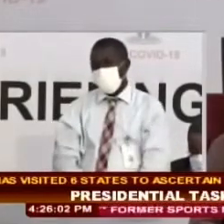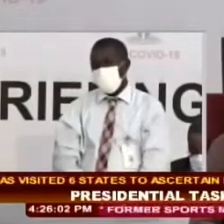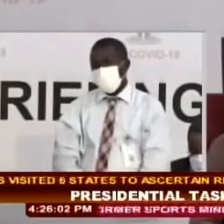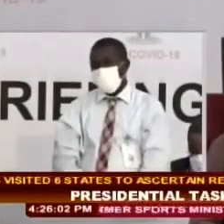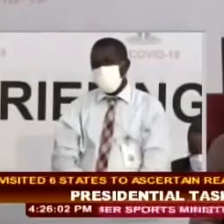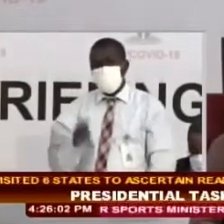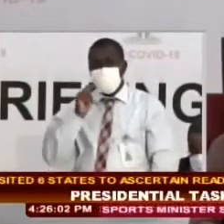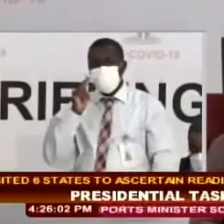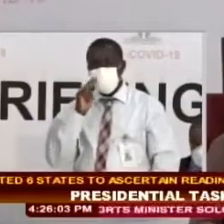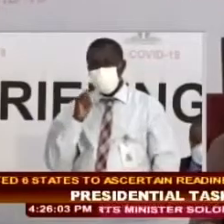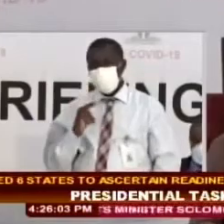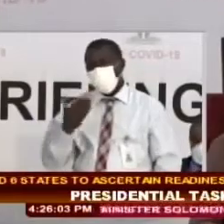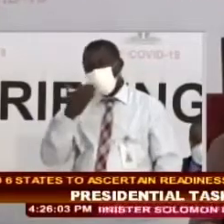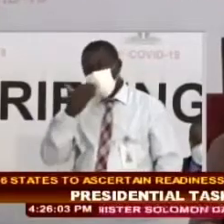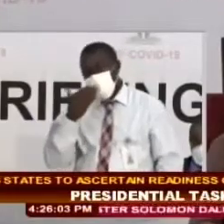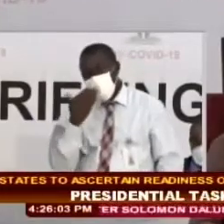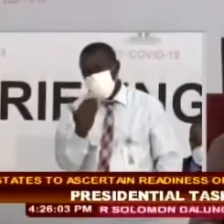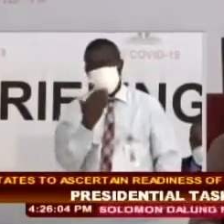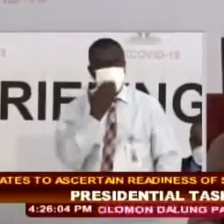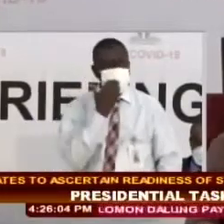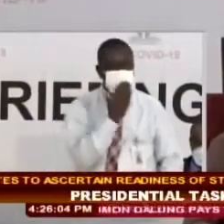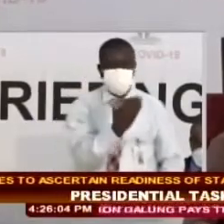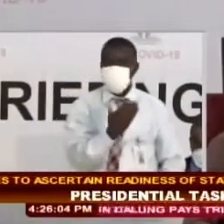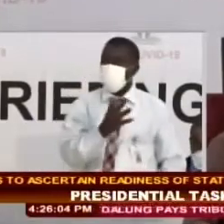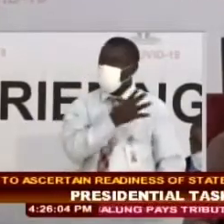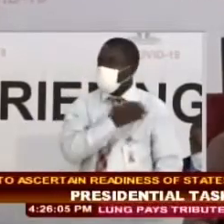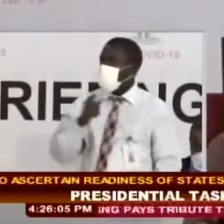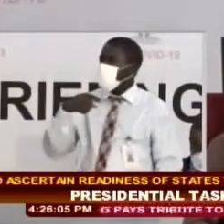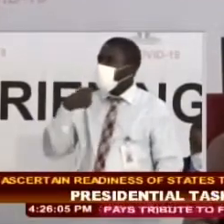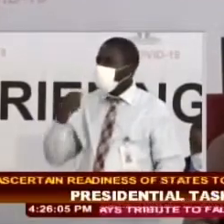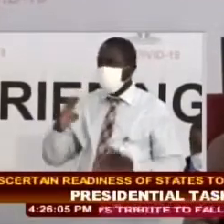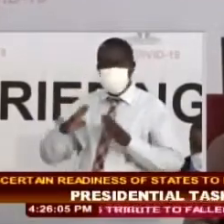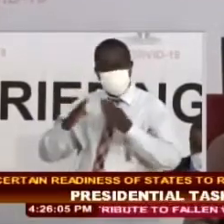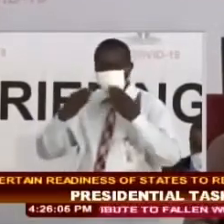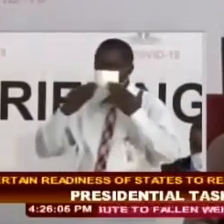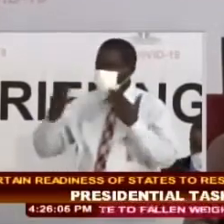Nigerians are grateful and say a big thank you to you all.